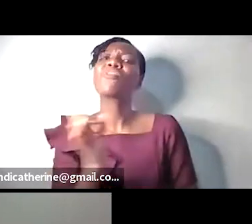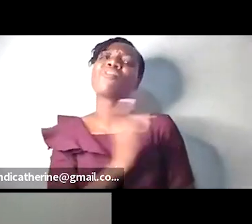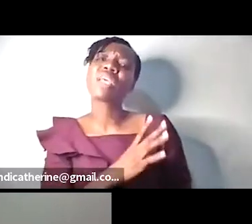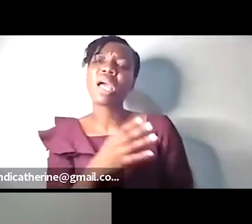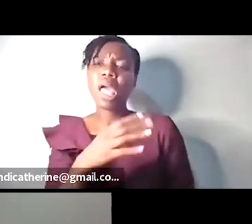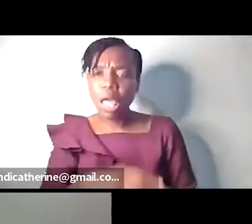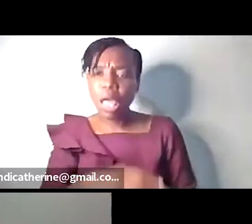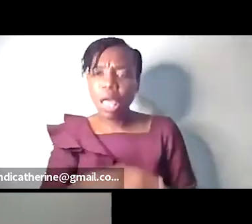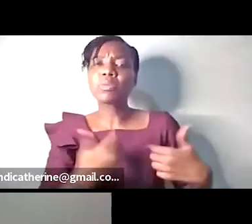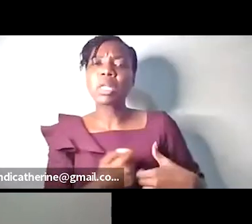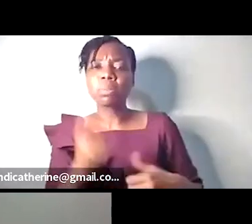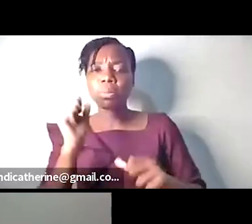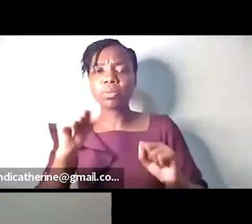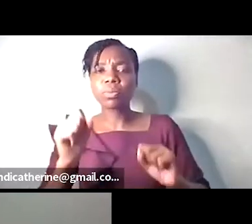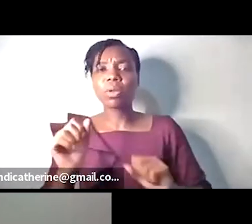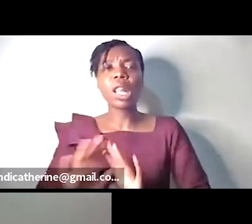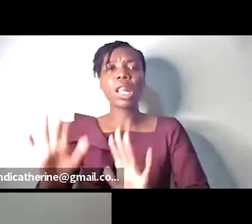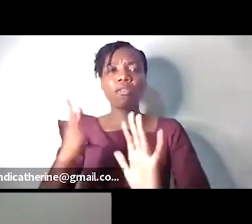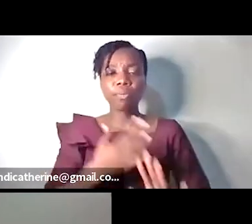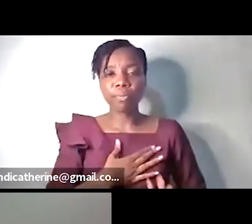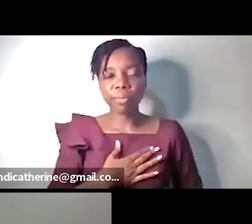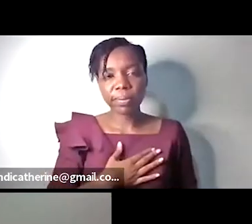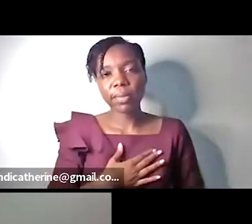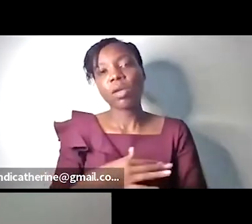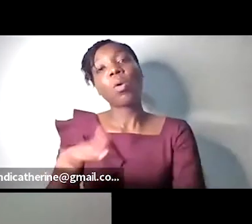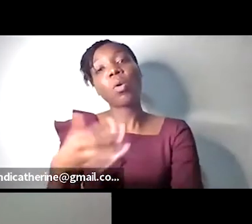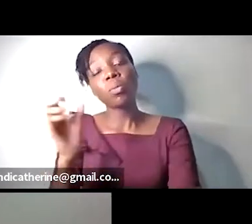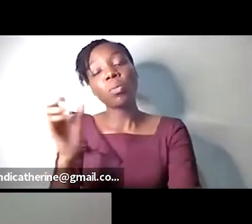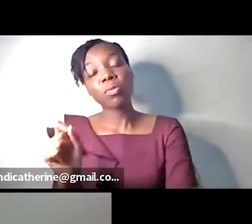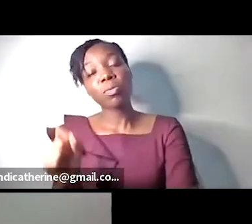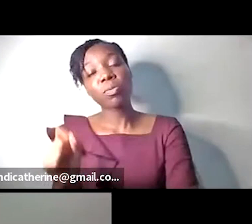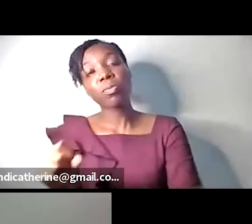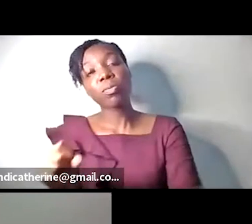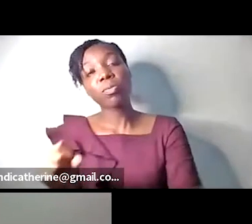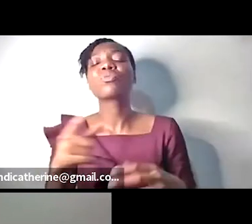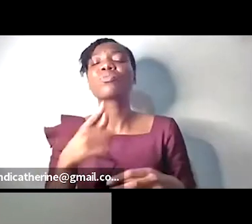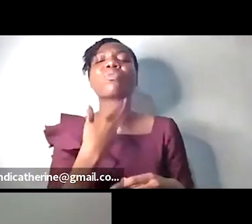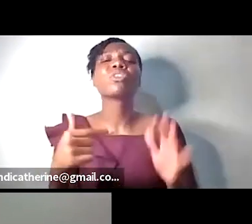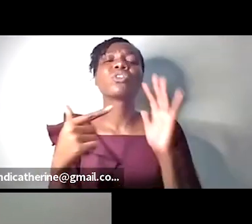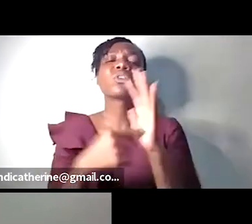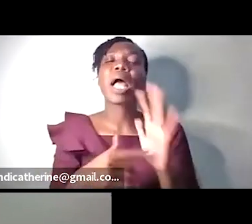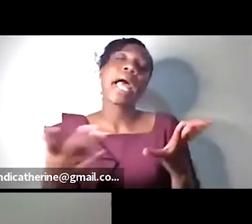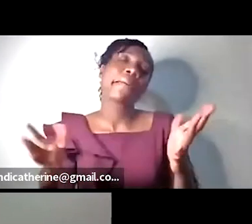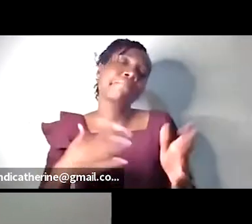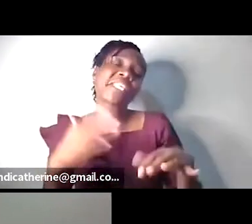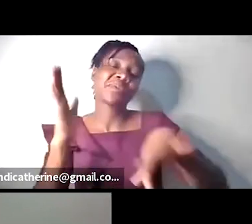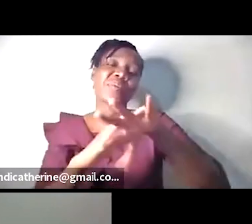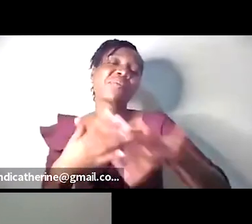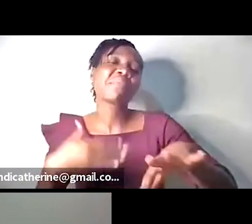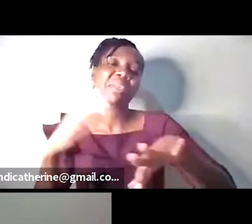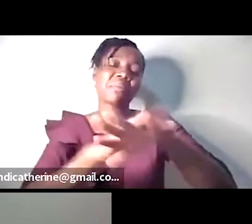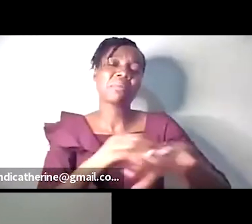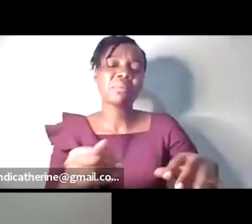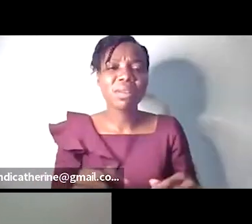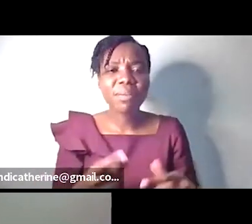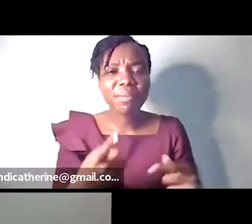are fearful. You want to show that you are a good person, and so you give without accountability. And then at the